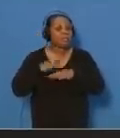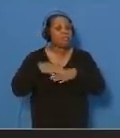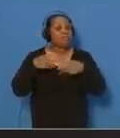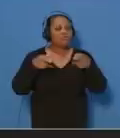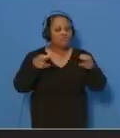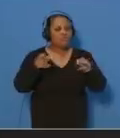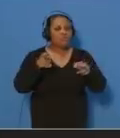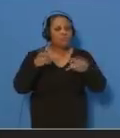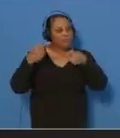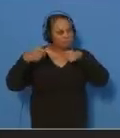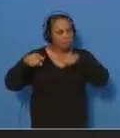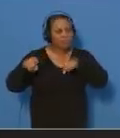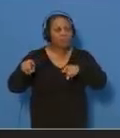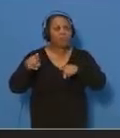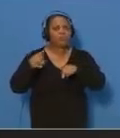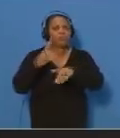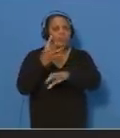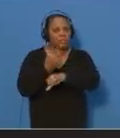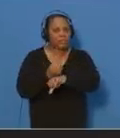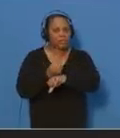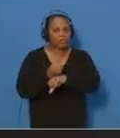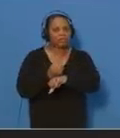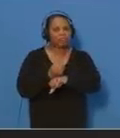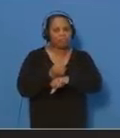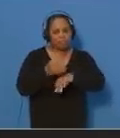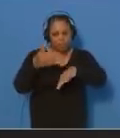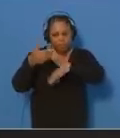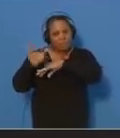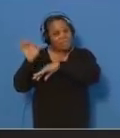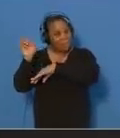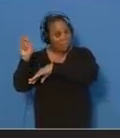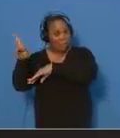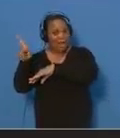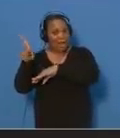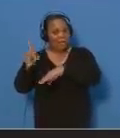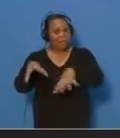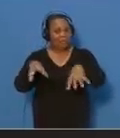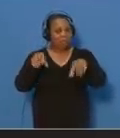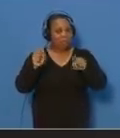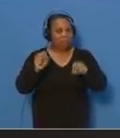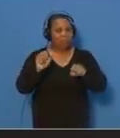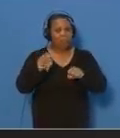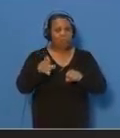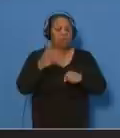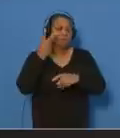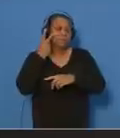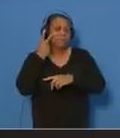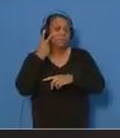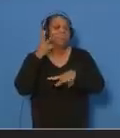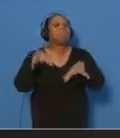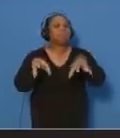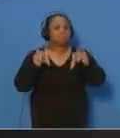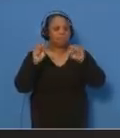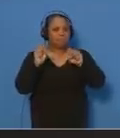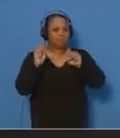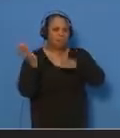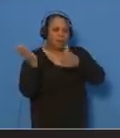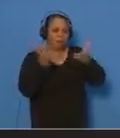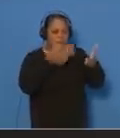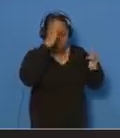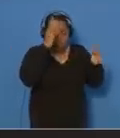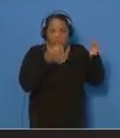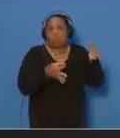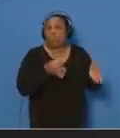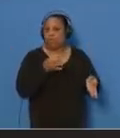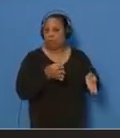during the shelter-in-place will either be turned back, detained, or even in some cases, as we have seen, arrested and brought before the